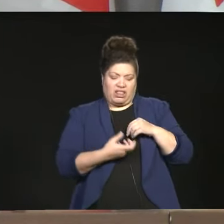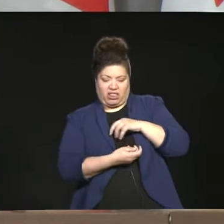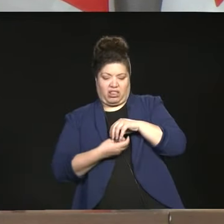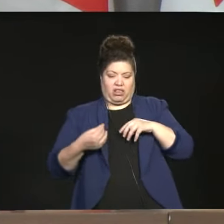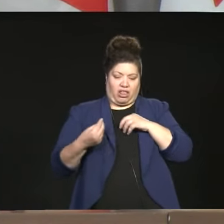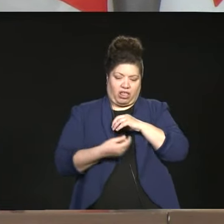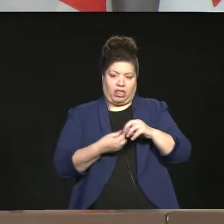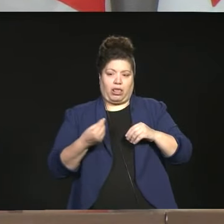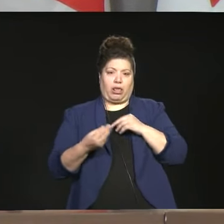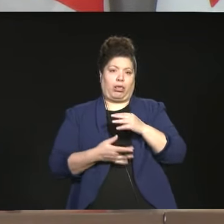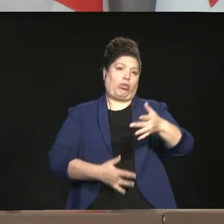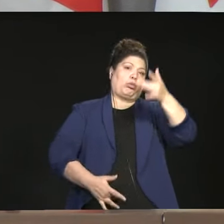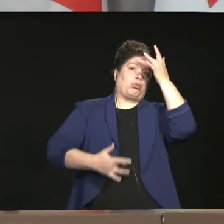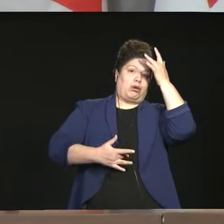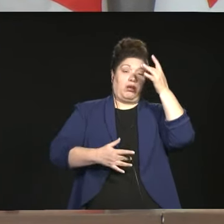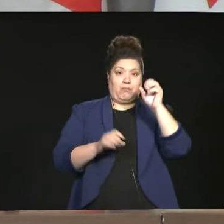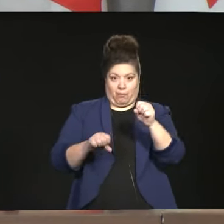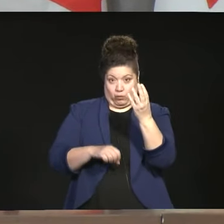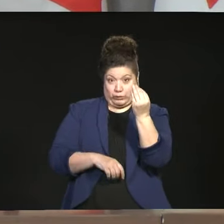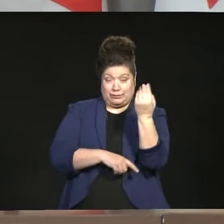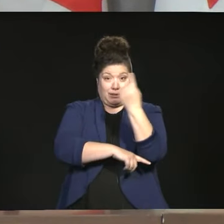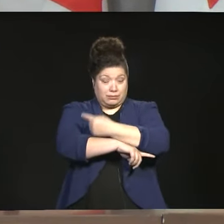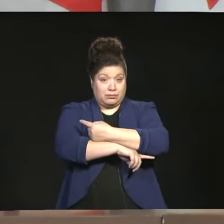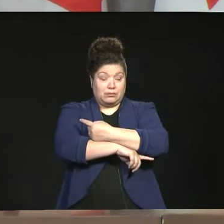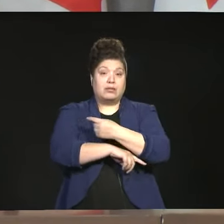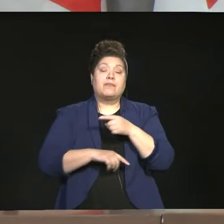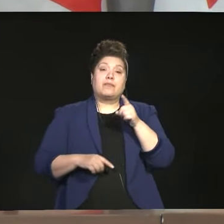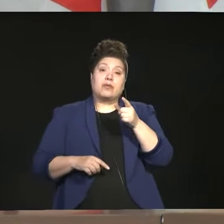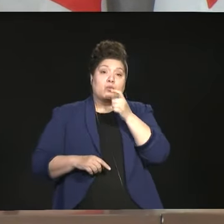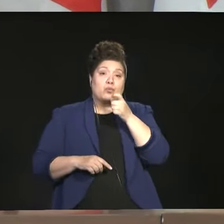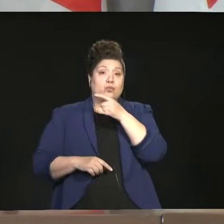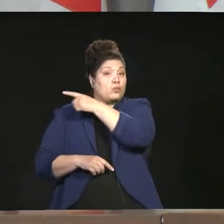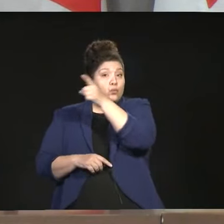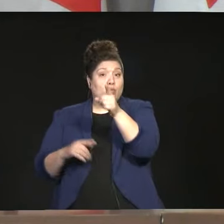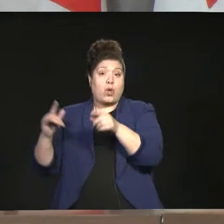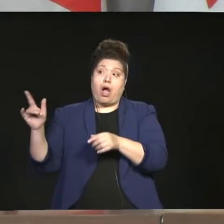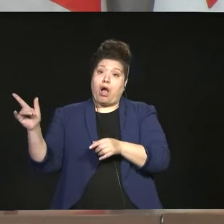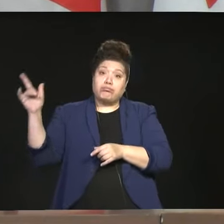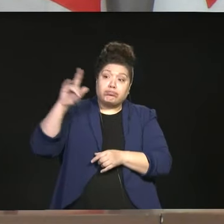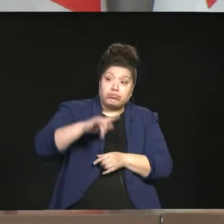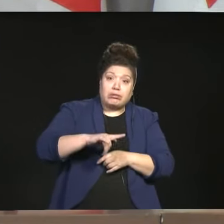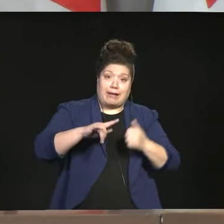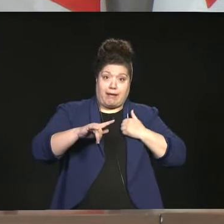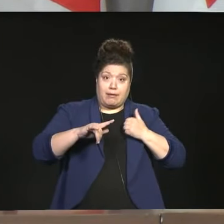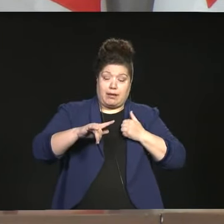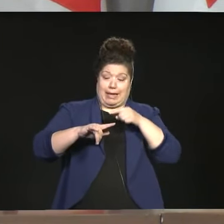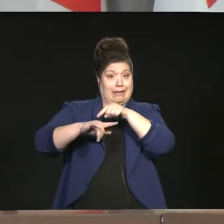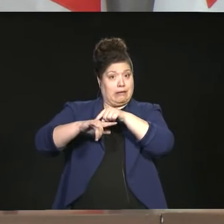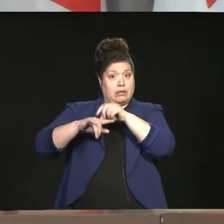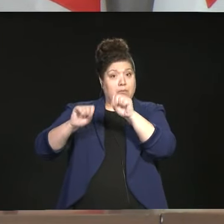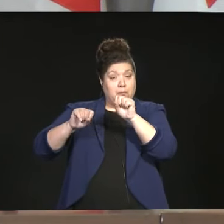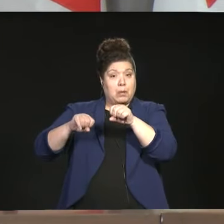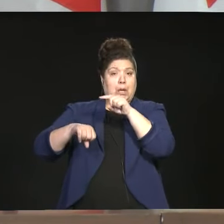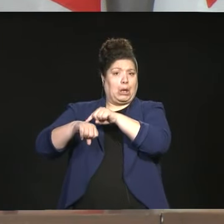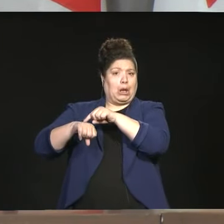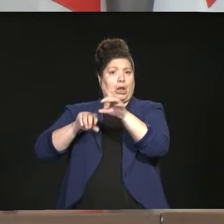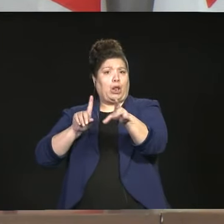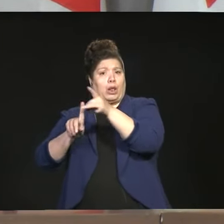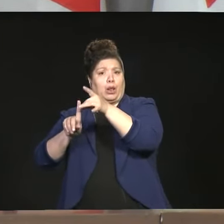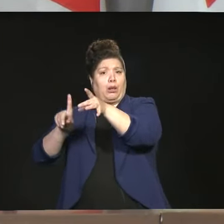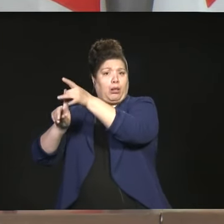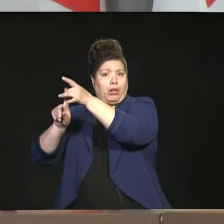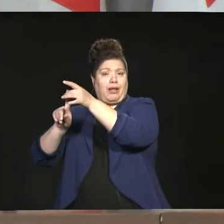repeatedly, travelers coming back to Canada, you might have been exposed because everywhere in the world there's COVID-19. So when you come back home, it's important to